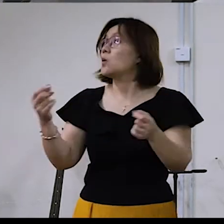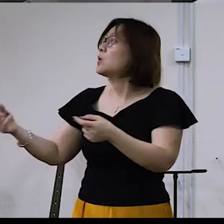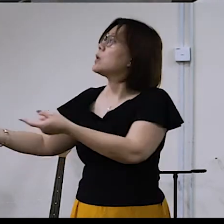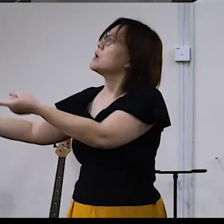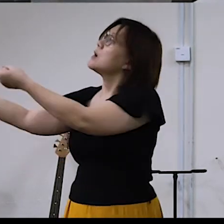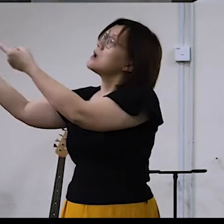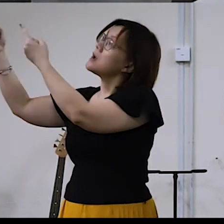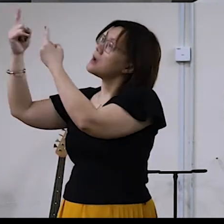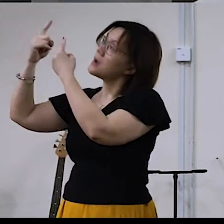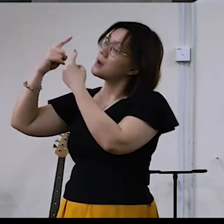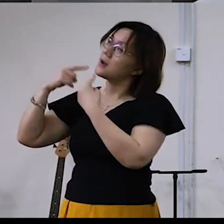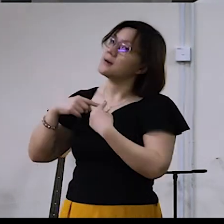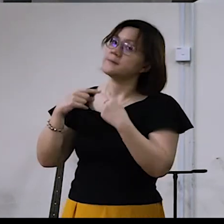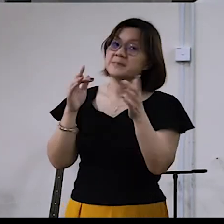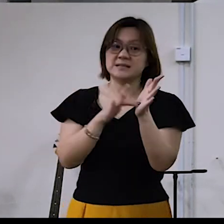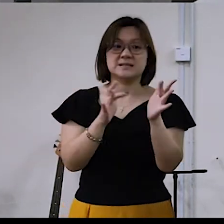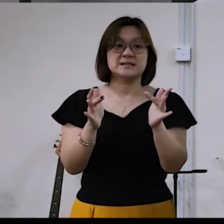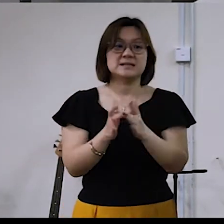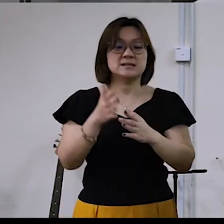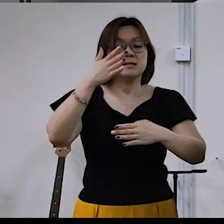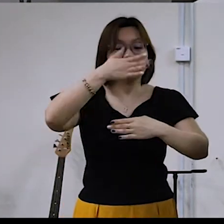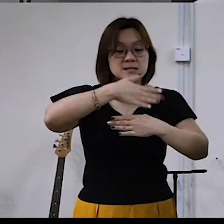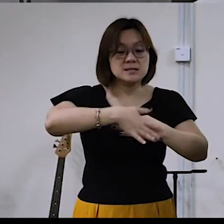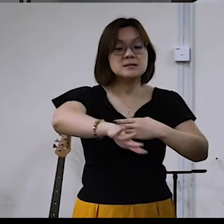I will come to see, I will come to you.